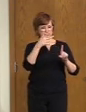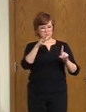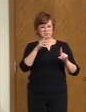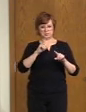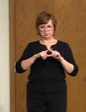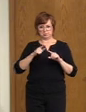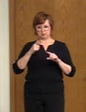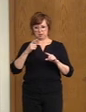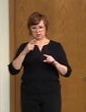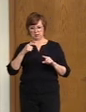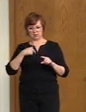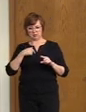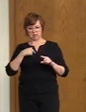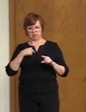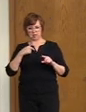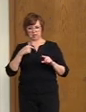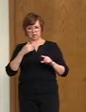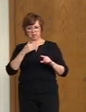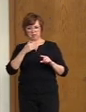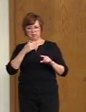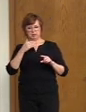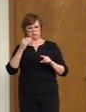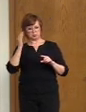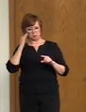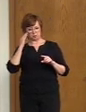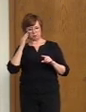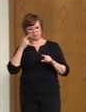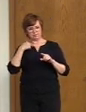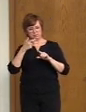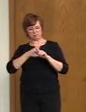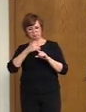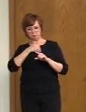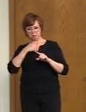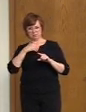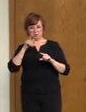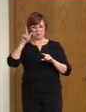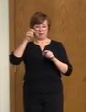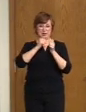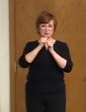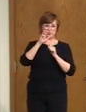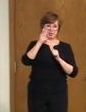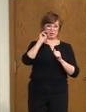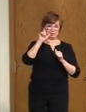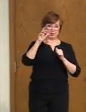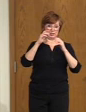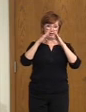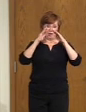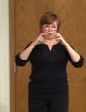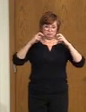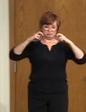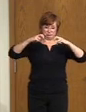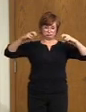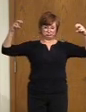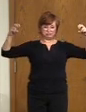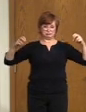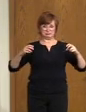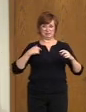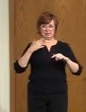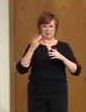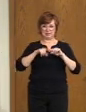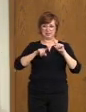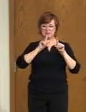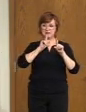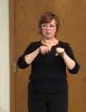sure if I have access to Scrum, so I'm wondering if we can get a response to what Ontario talked about yesterday, which